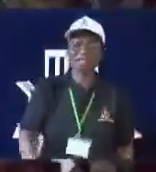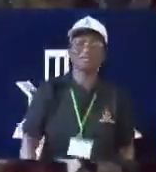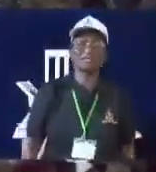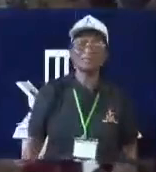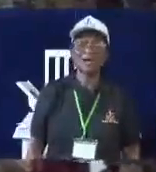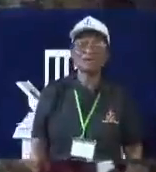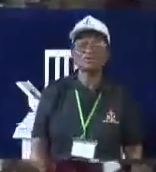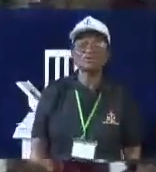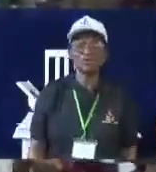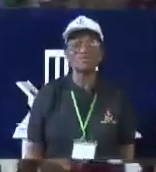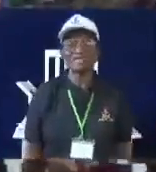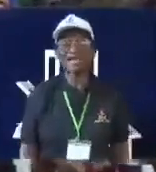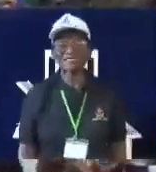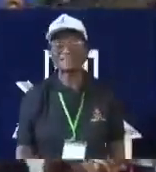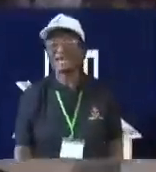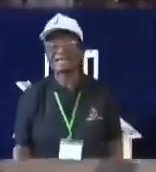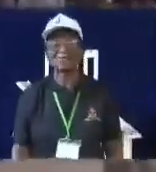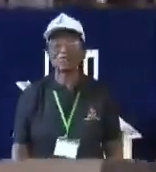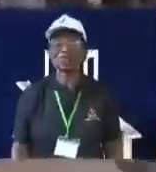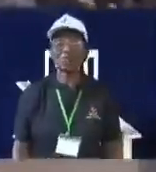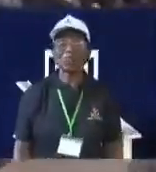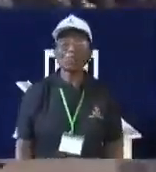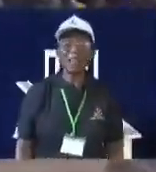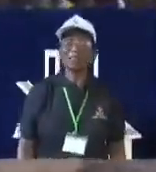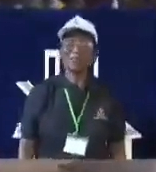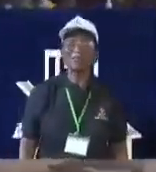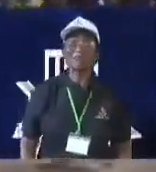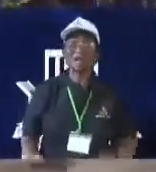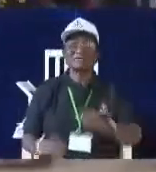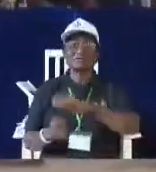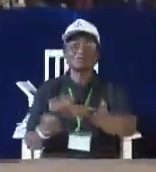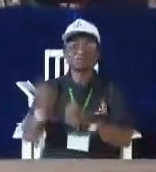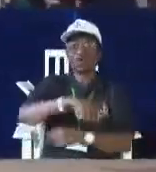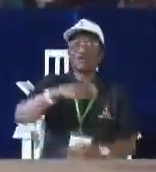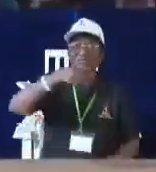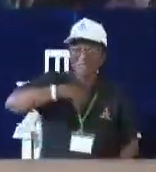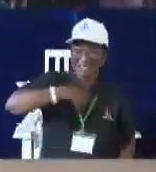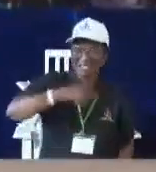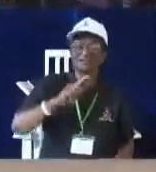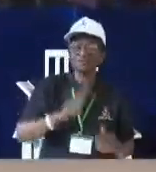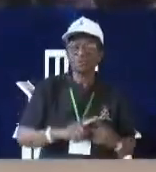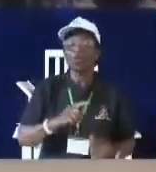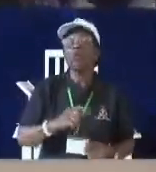against the devil. Turn me to a terror for the devil.